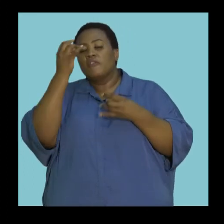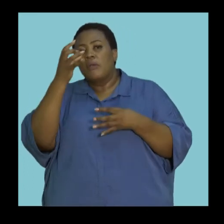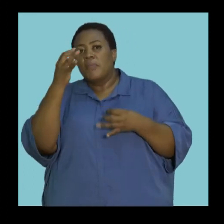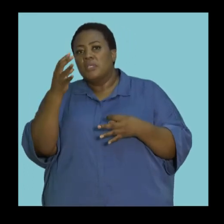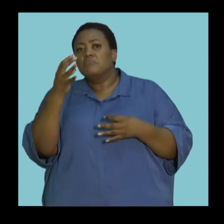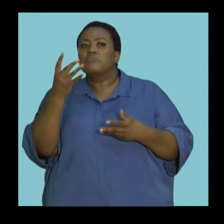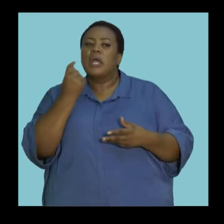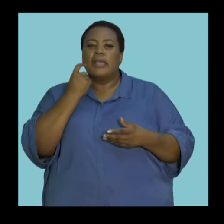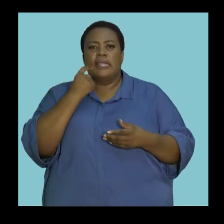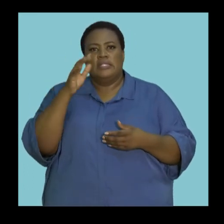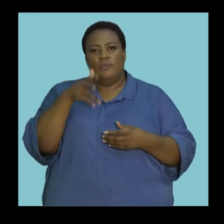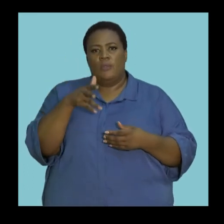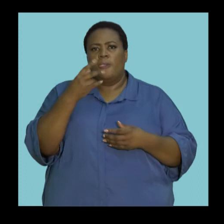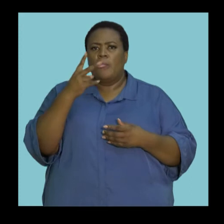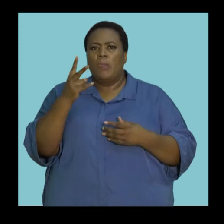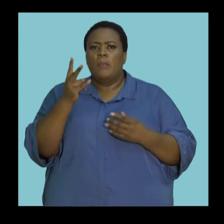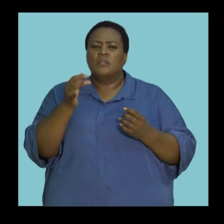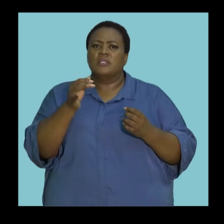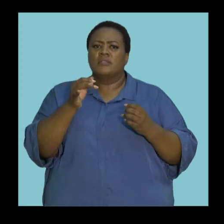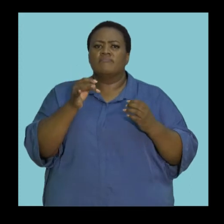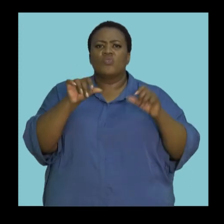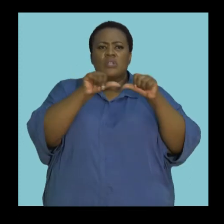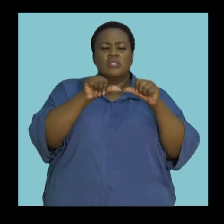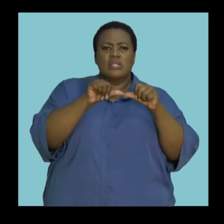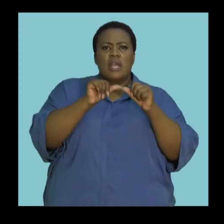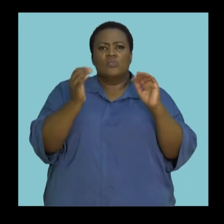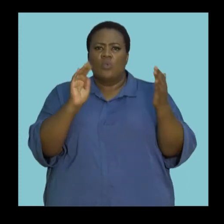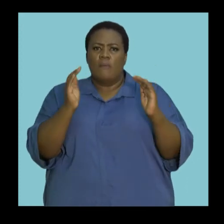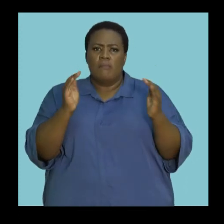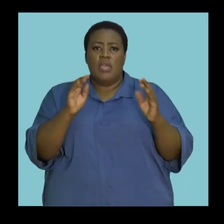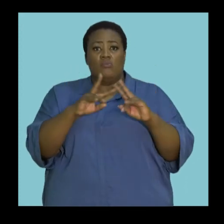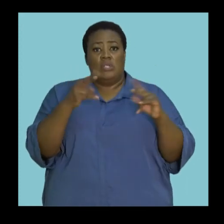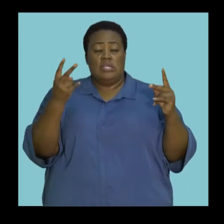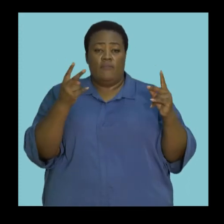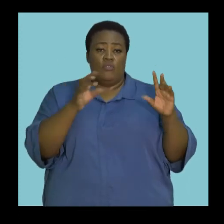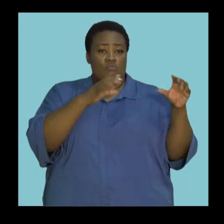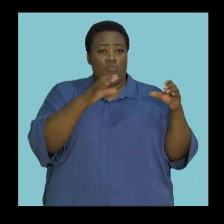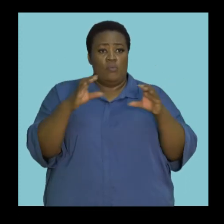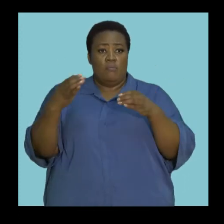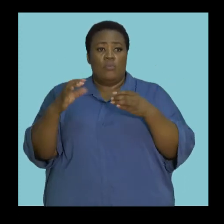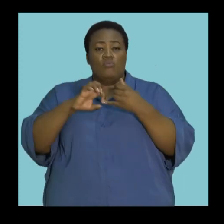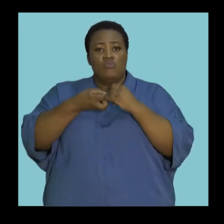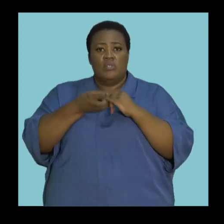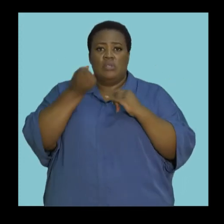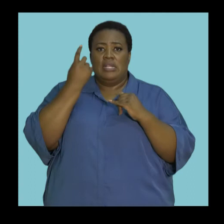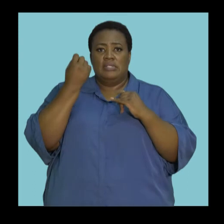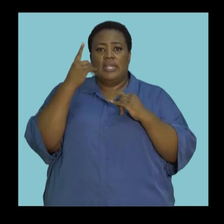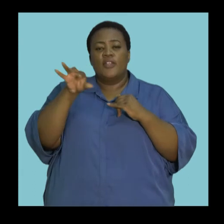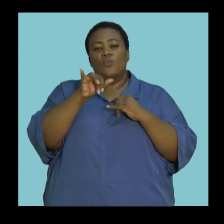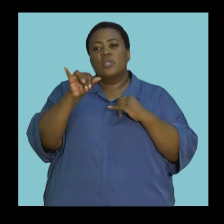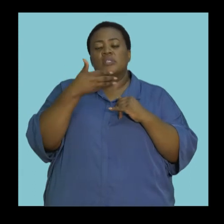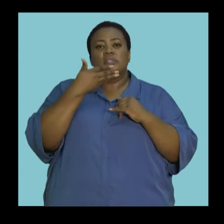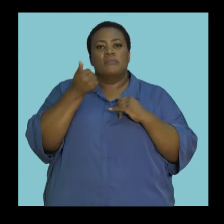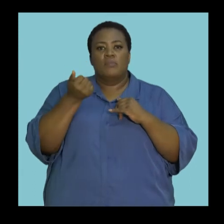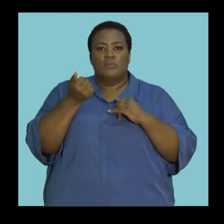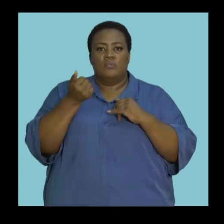much easier, and you can see the proportionate size or comparisons between different groups in trying to understand which